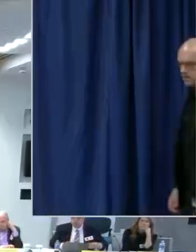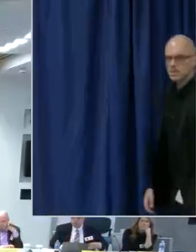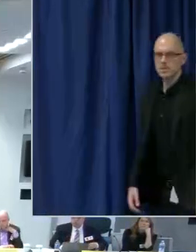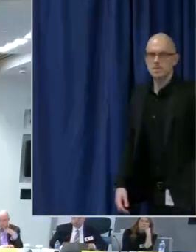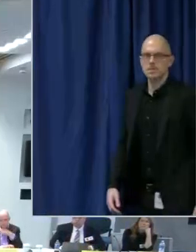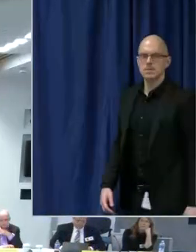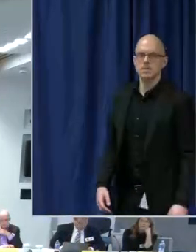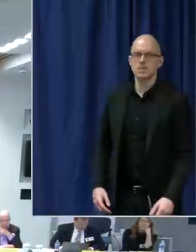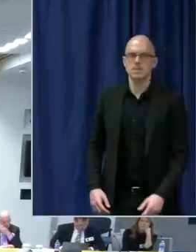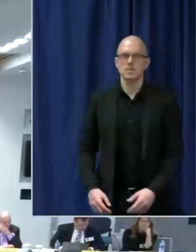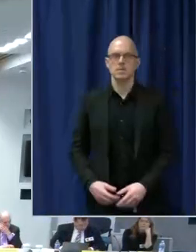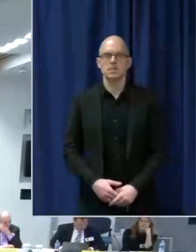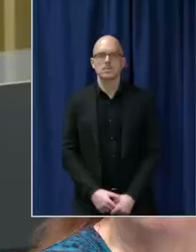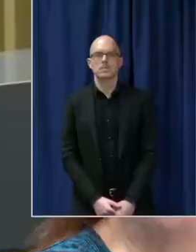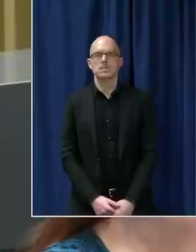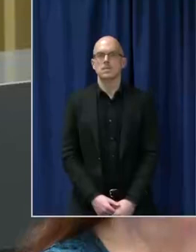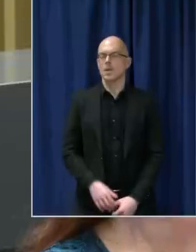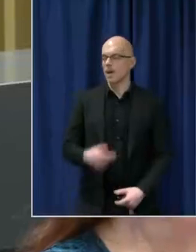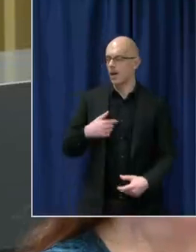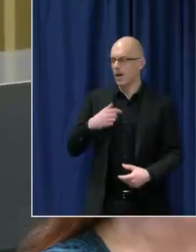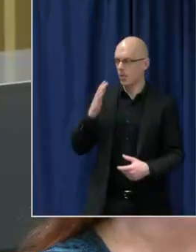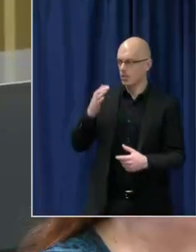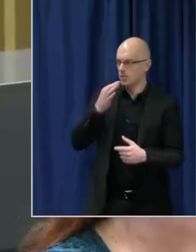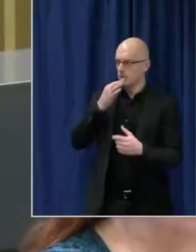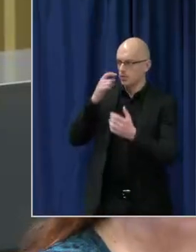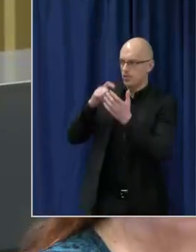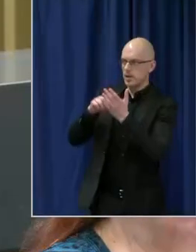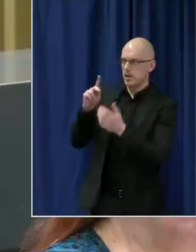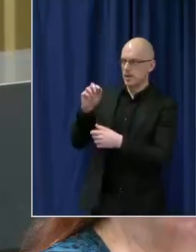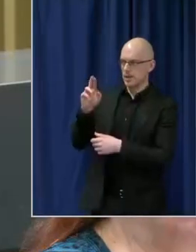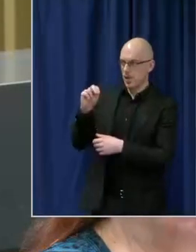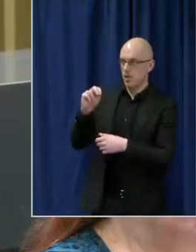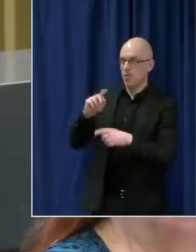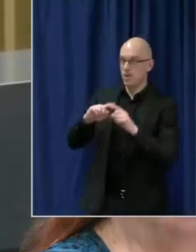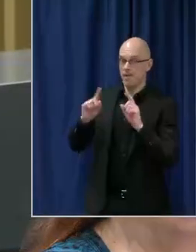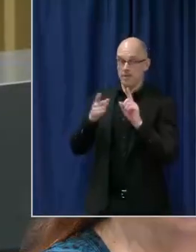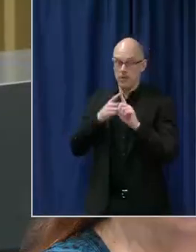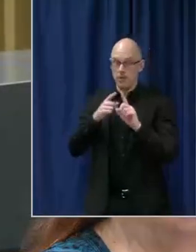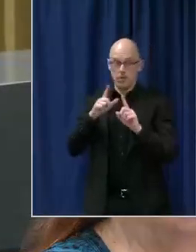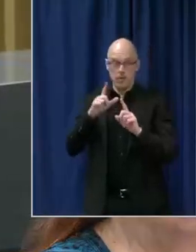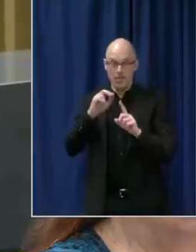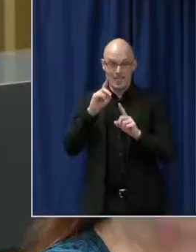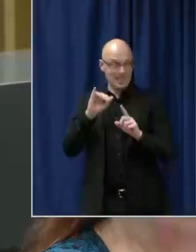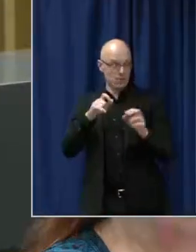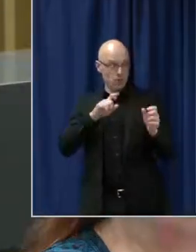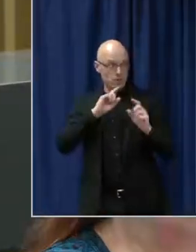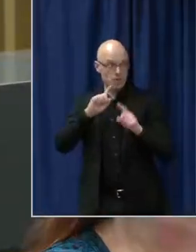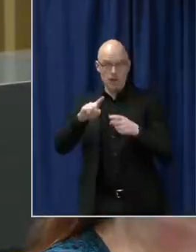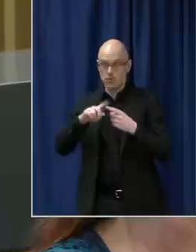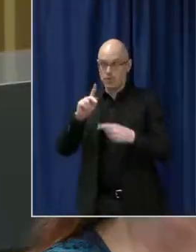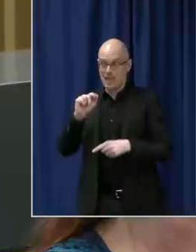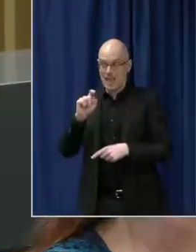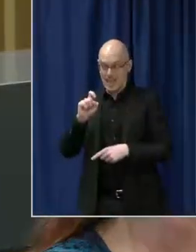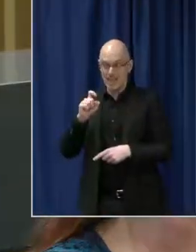To be recognized, but just before we do, Lindsay, did you have a response to Kate? She brought up one other point I forgot. So from a